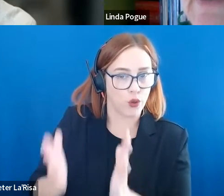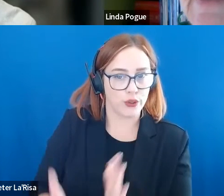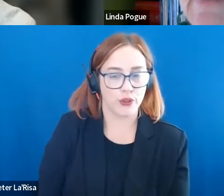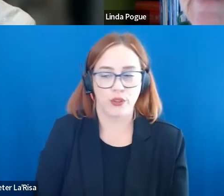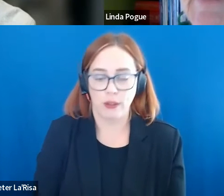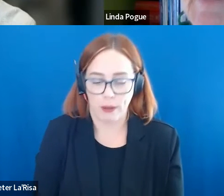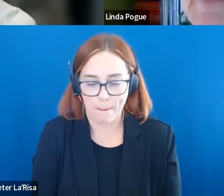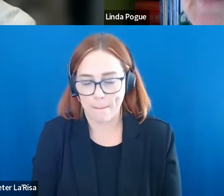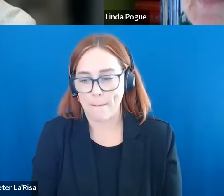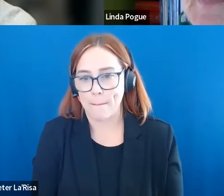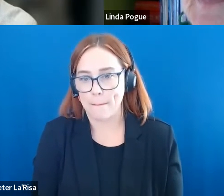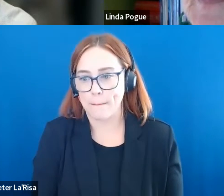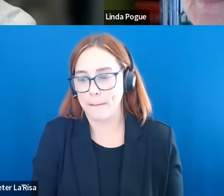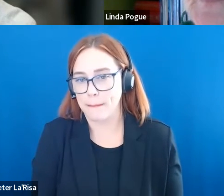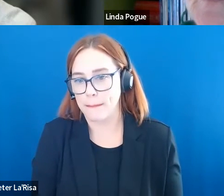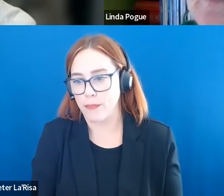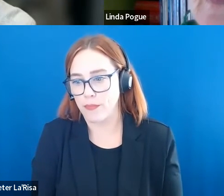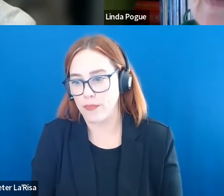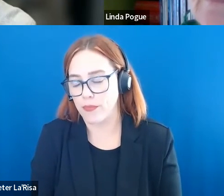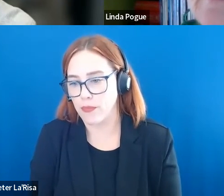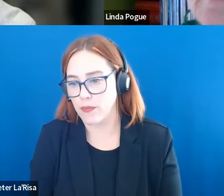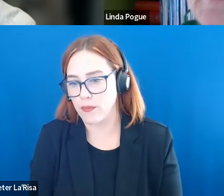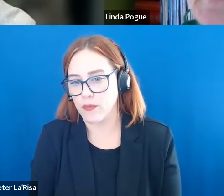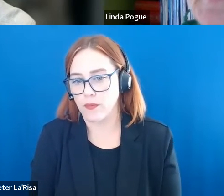One of the things we do is we really,